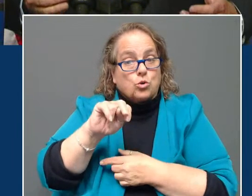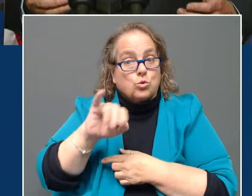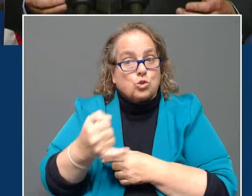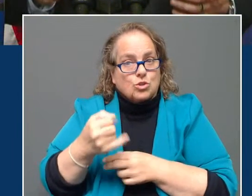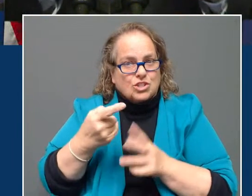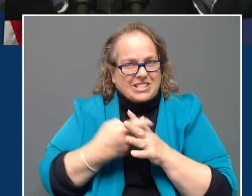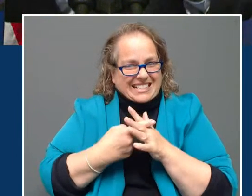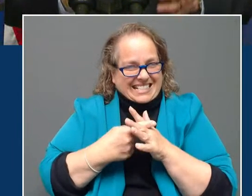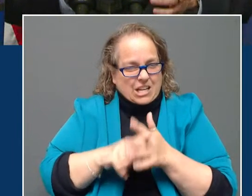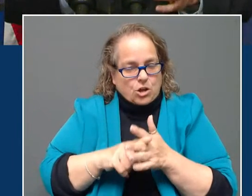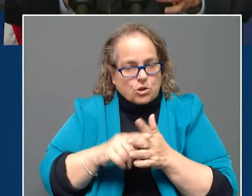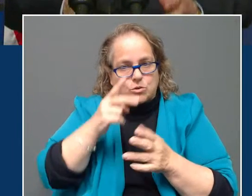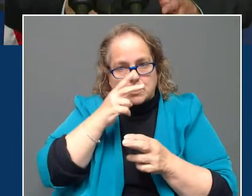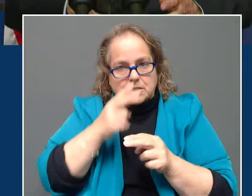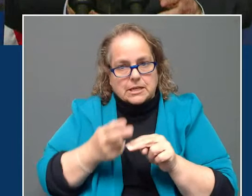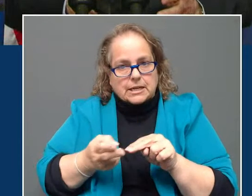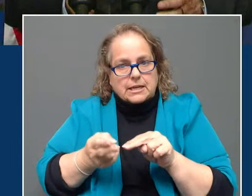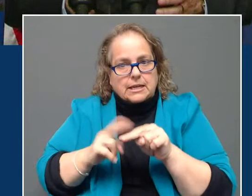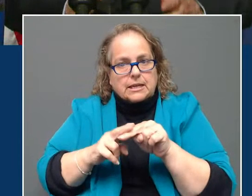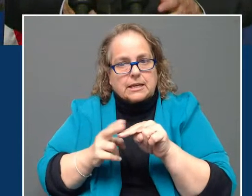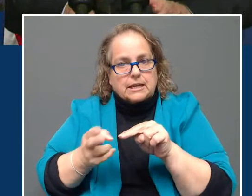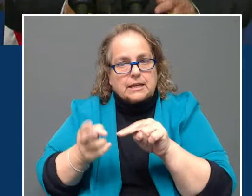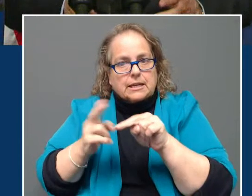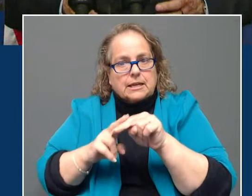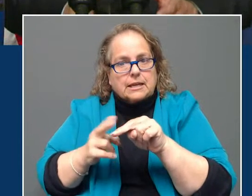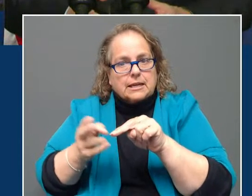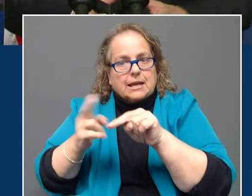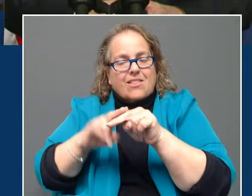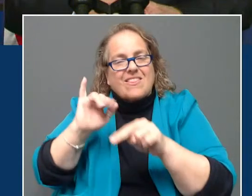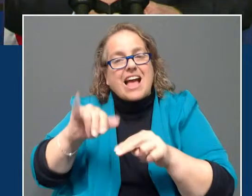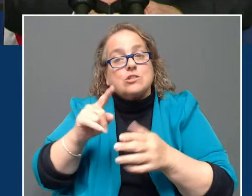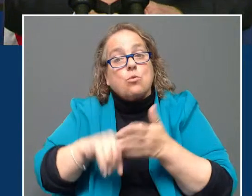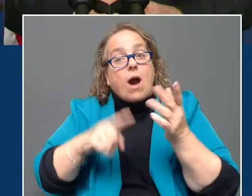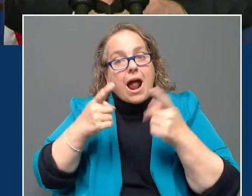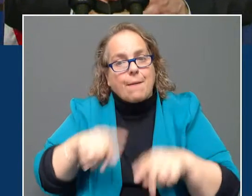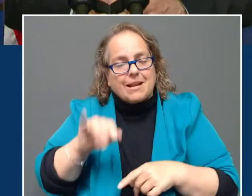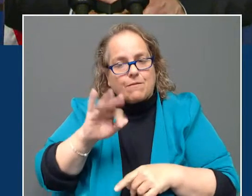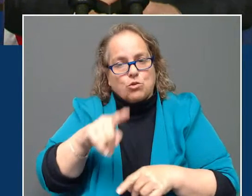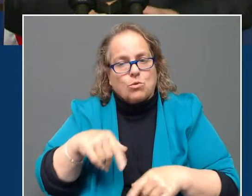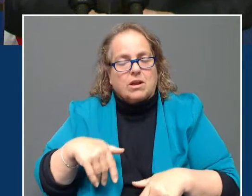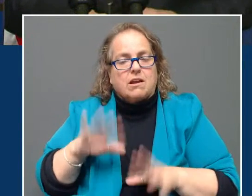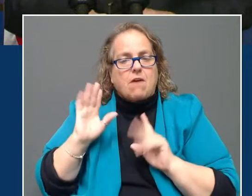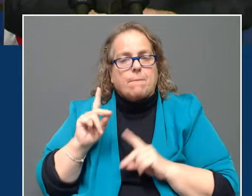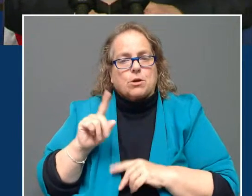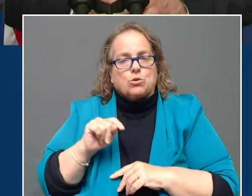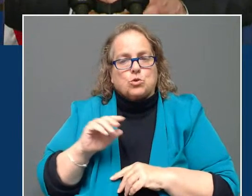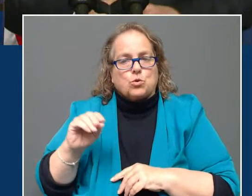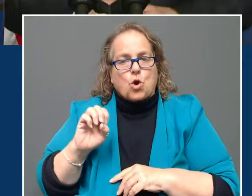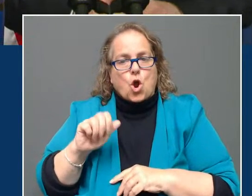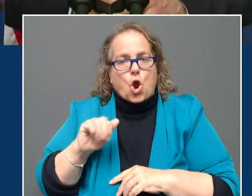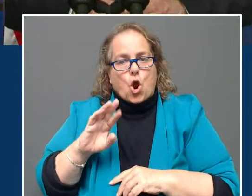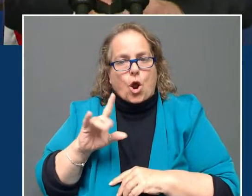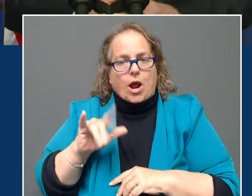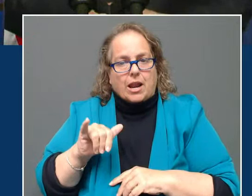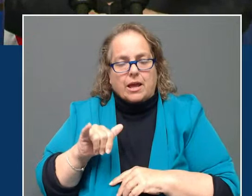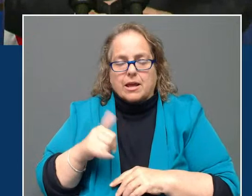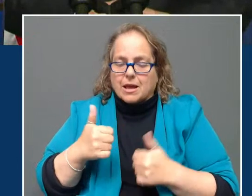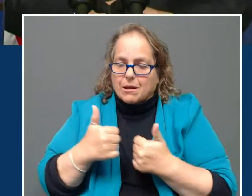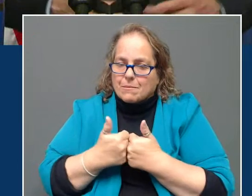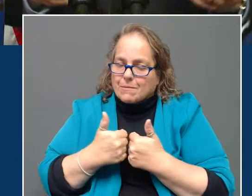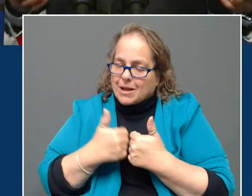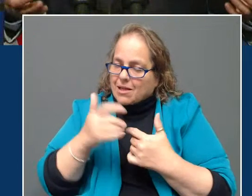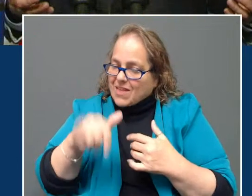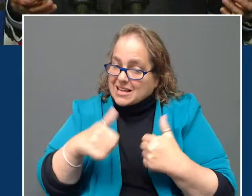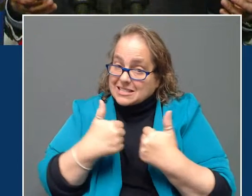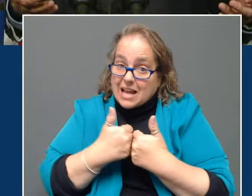a rise. That's what happens if we give up too early, if we don't play out the game, if we quit in the fourth